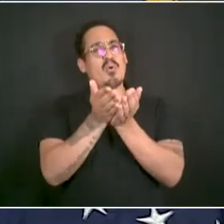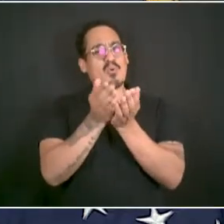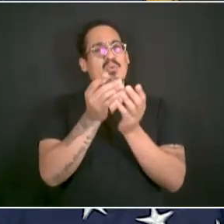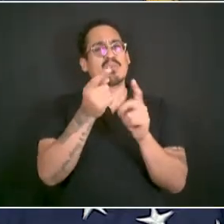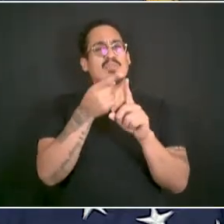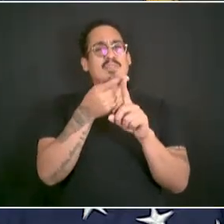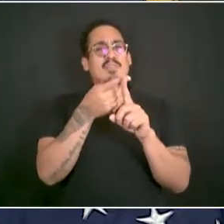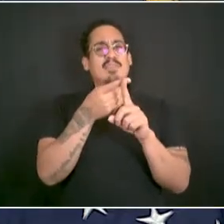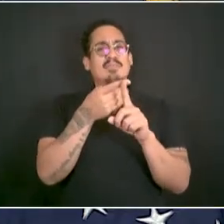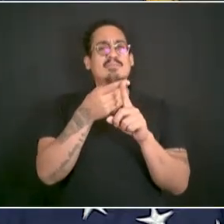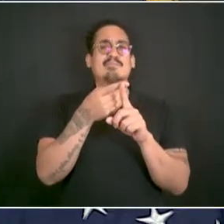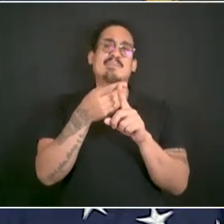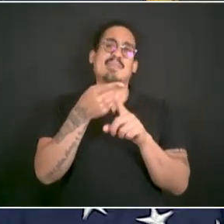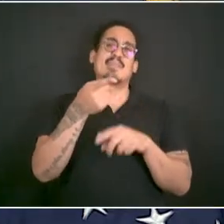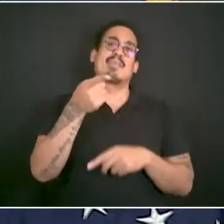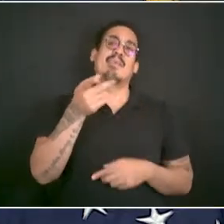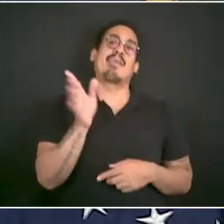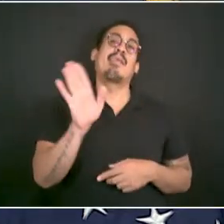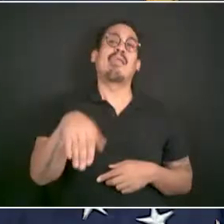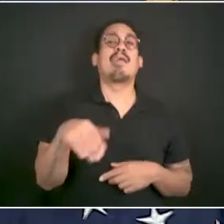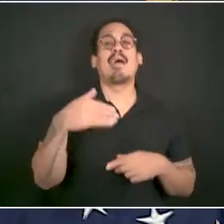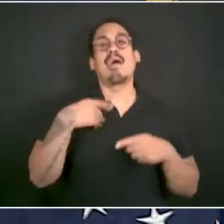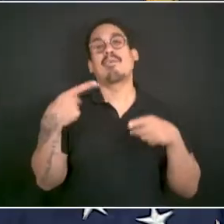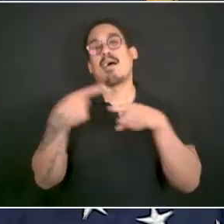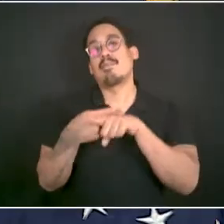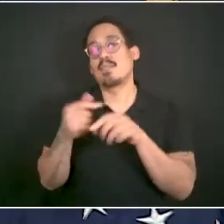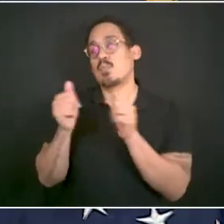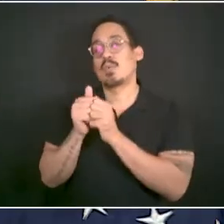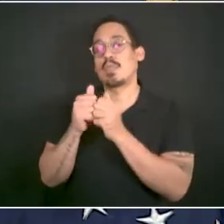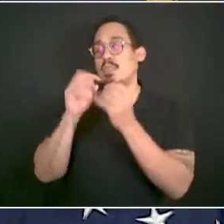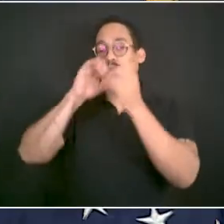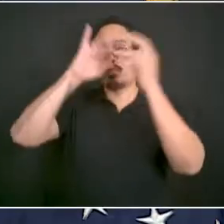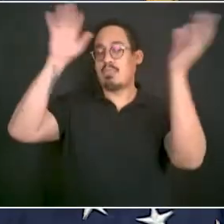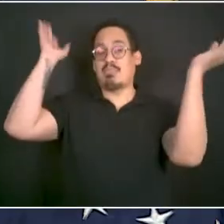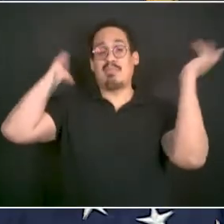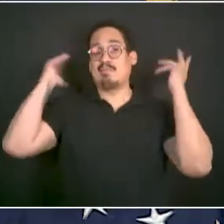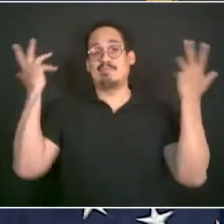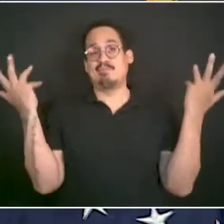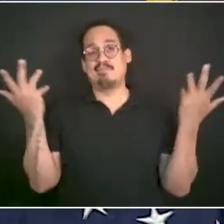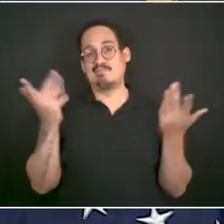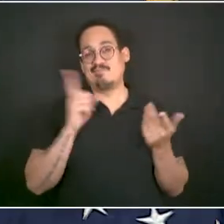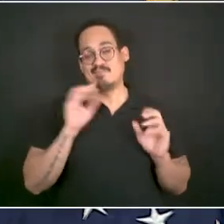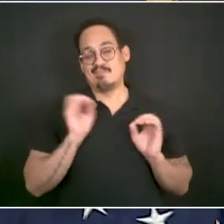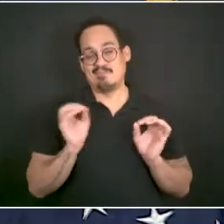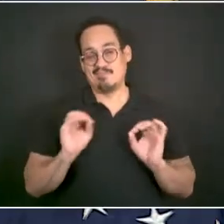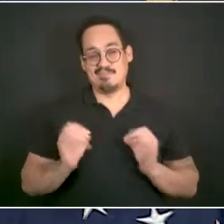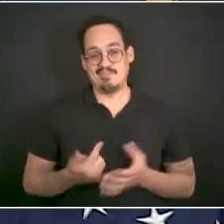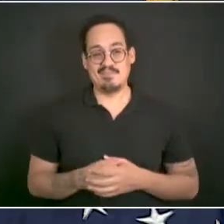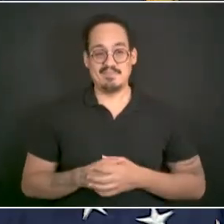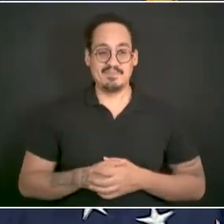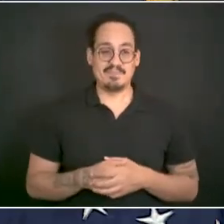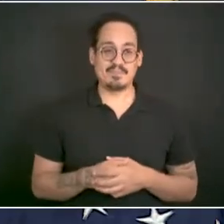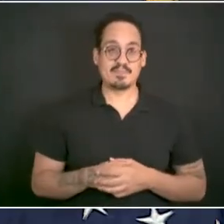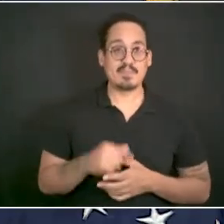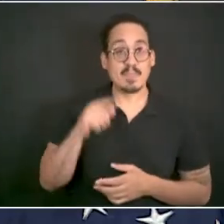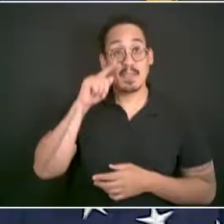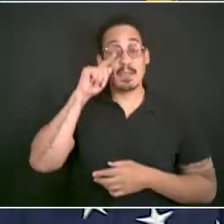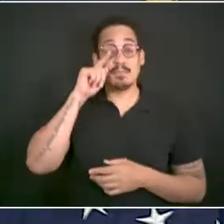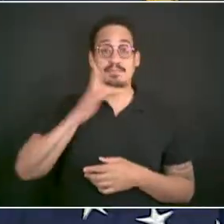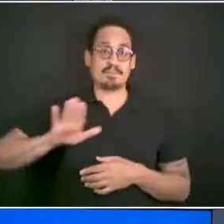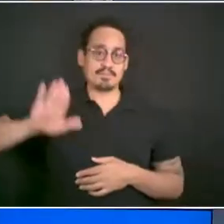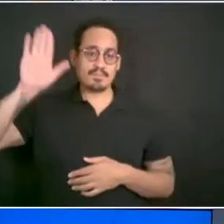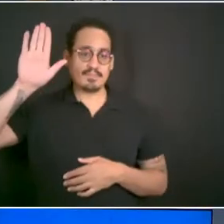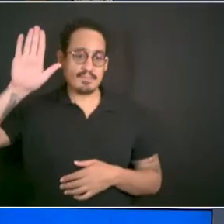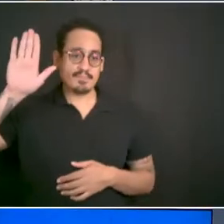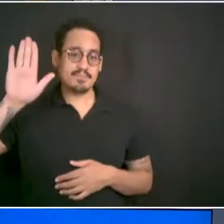conflict in the East Harbor. That just didn't happen. Yes. If I may. Yes. Look, I think you would acknowledge, right, that the